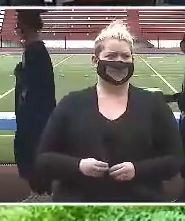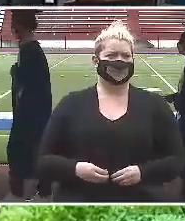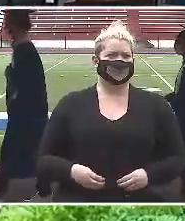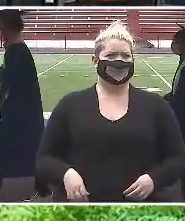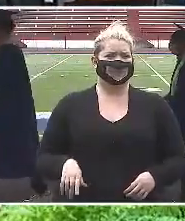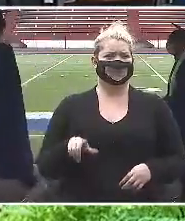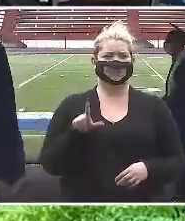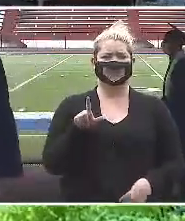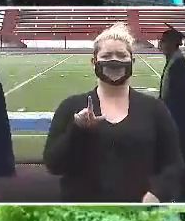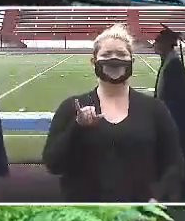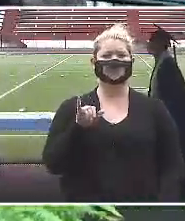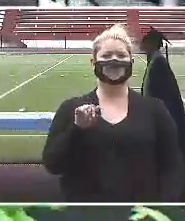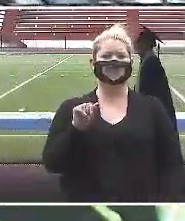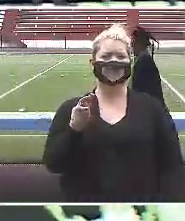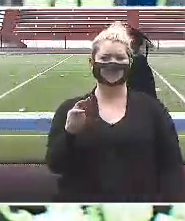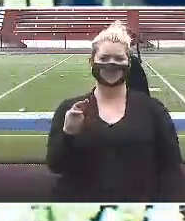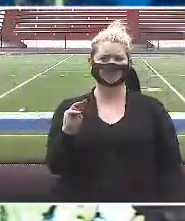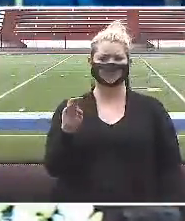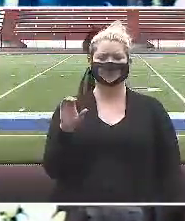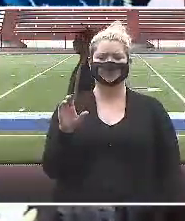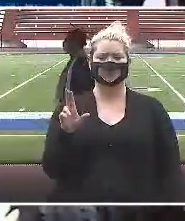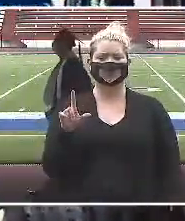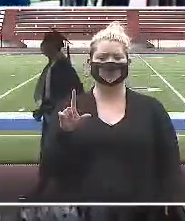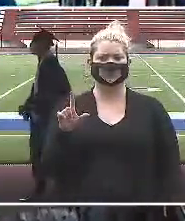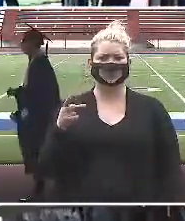Liam Culpetzer.